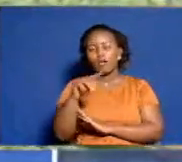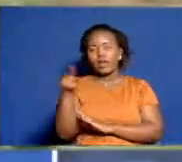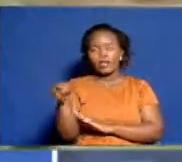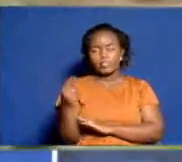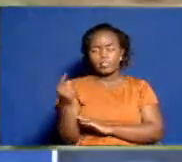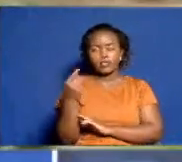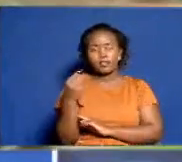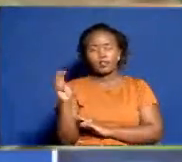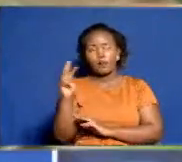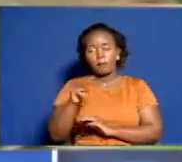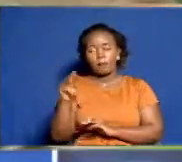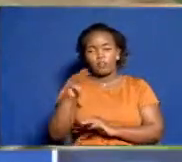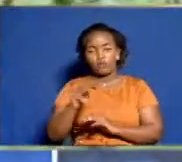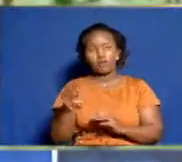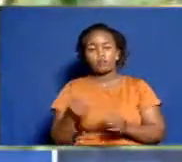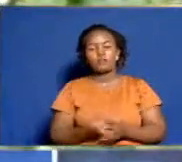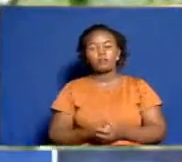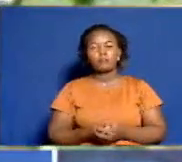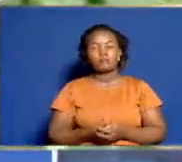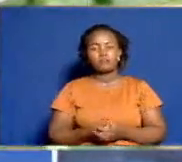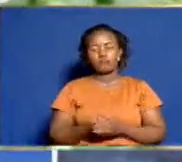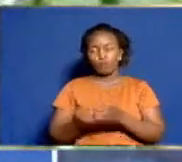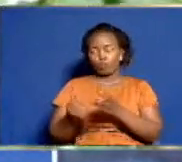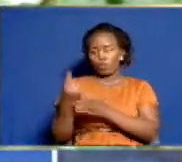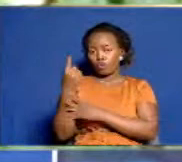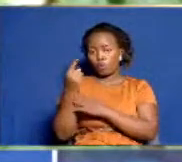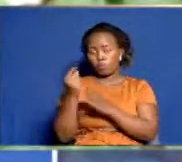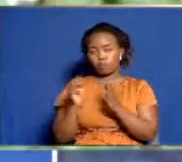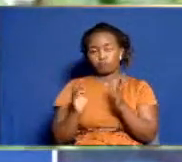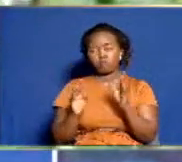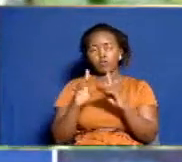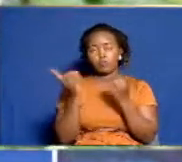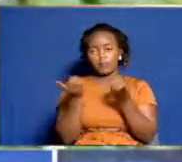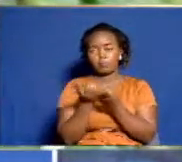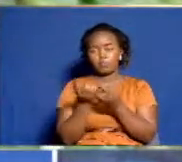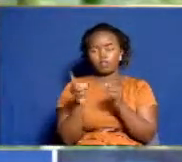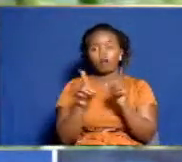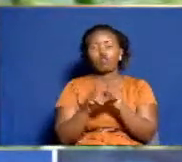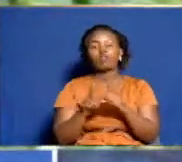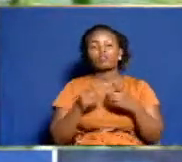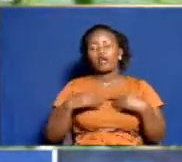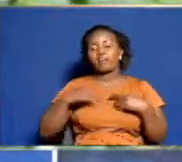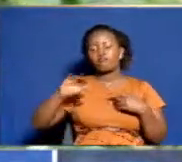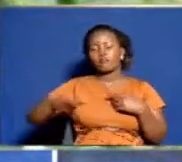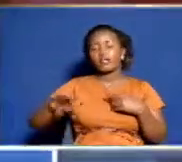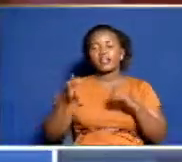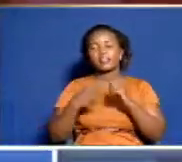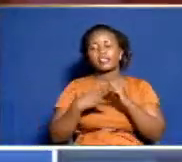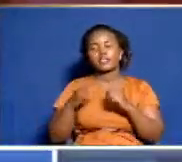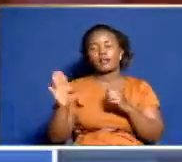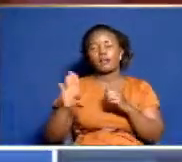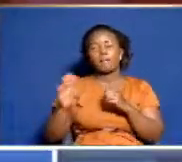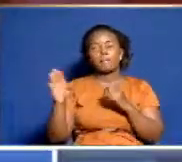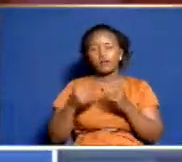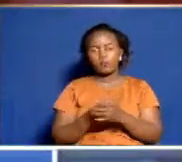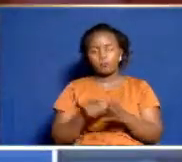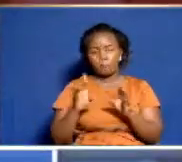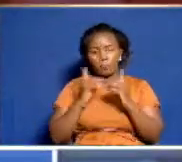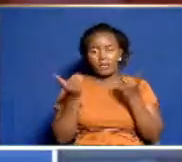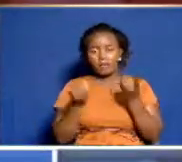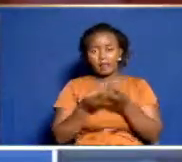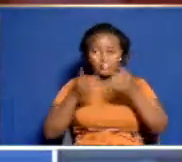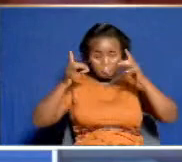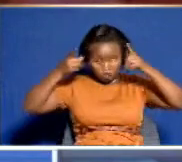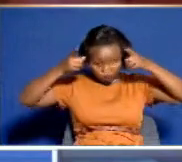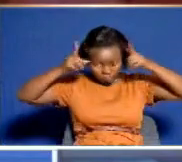shillings respectively. The Crop Department has also a fertilizer pending bill worth 8 billion shillings. In the Department of Livestock, for